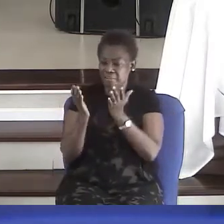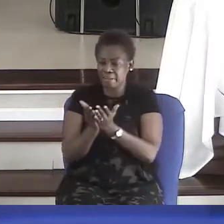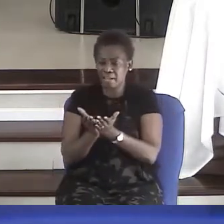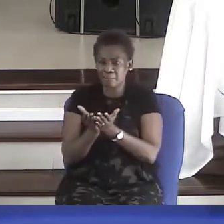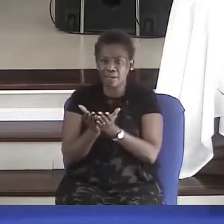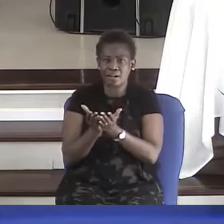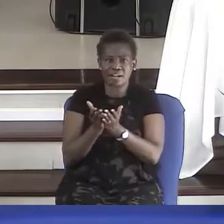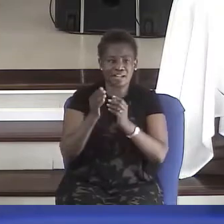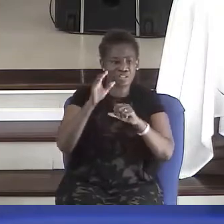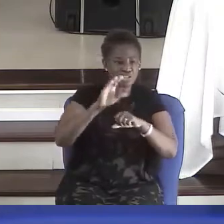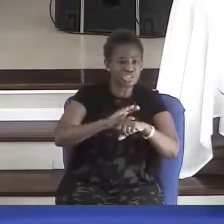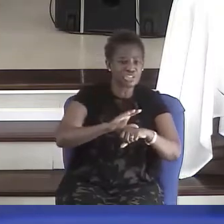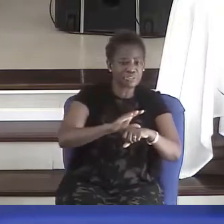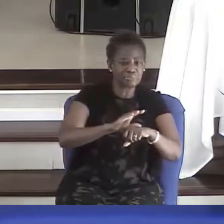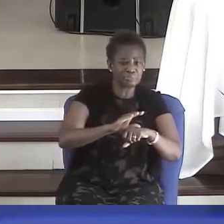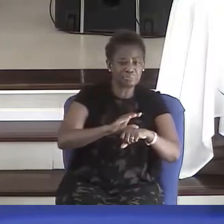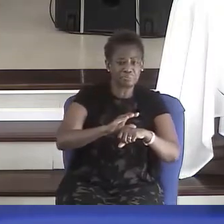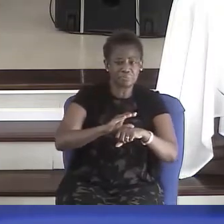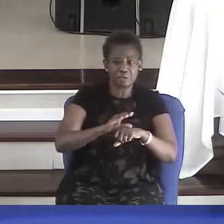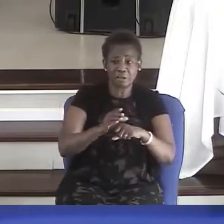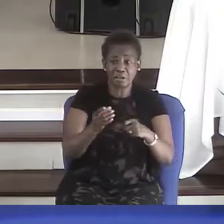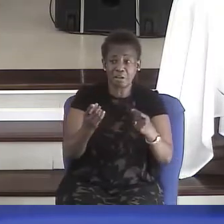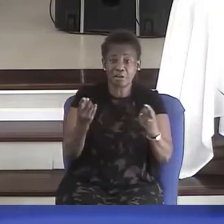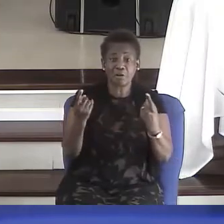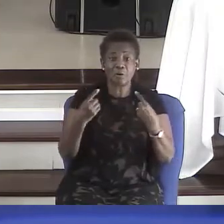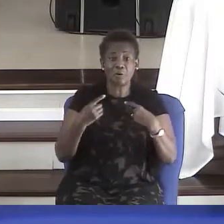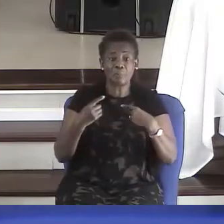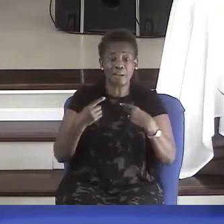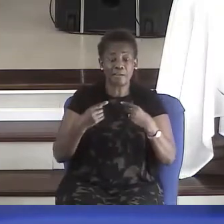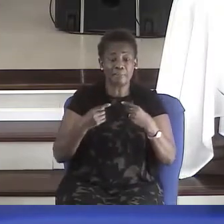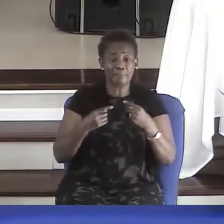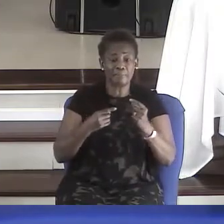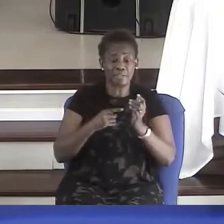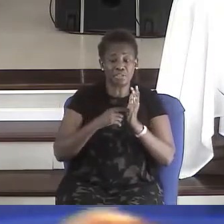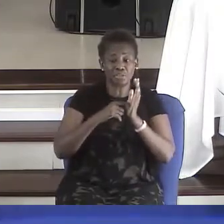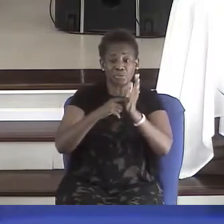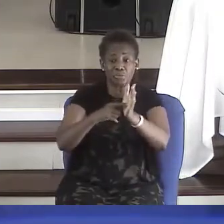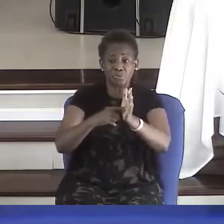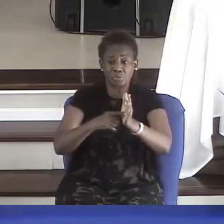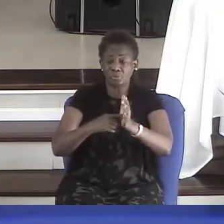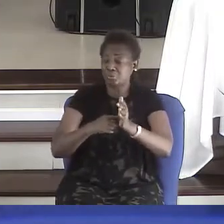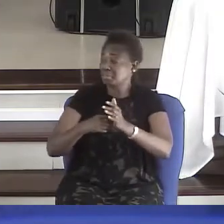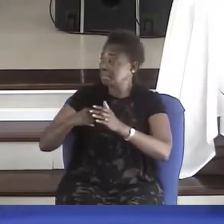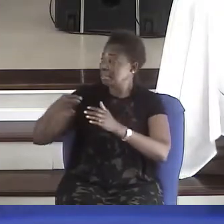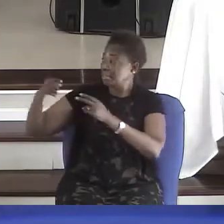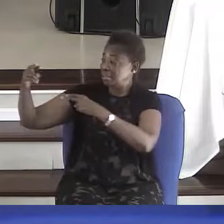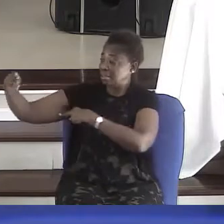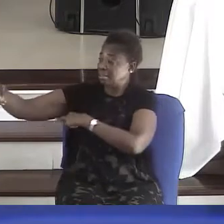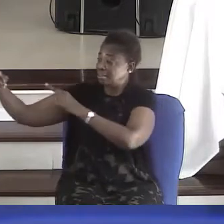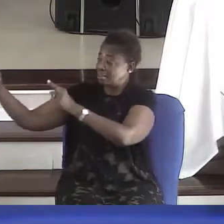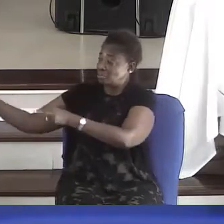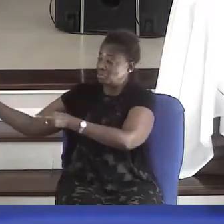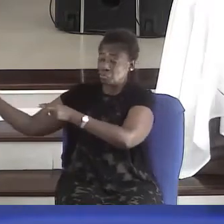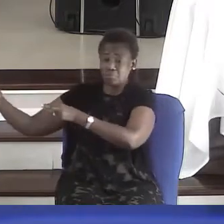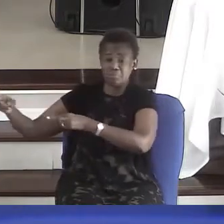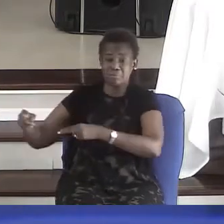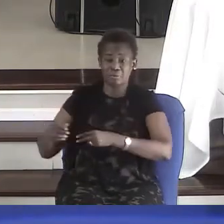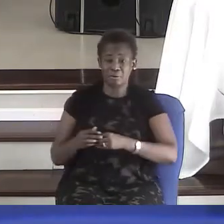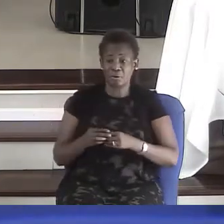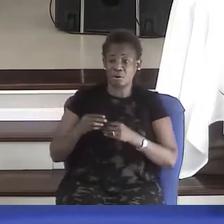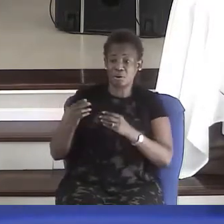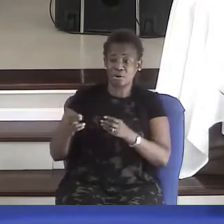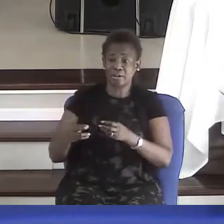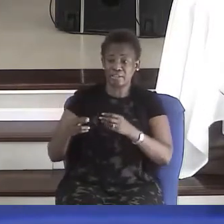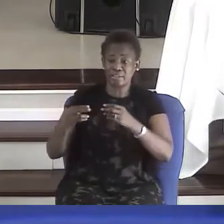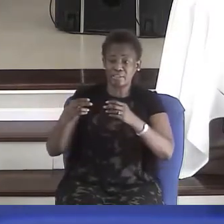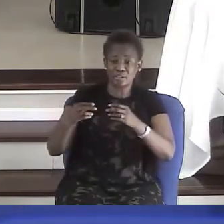vestry. Some Bible will get left. Come, let me show you in the holders at the back